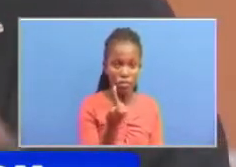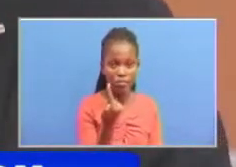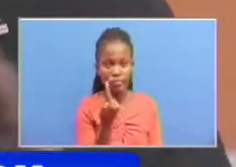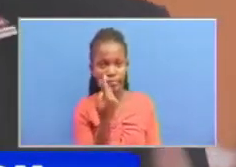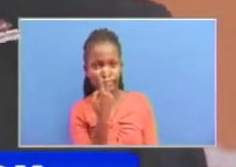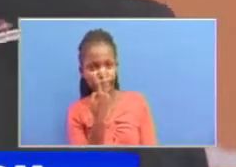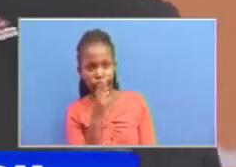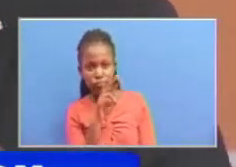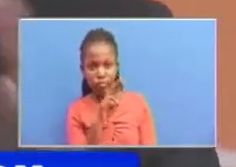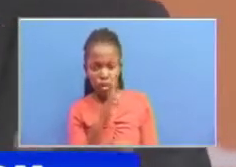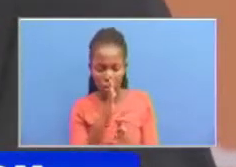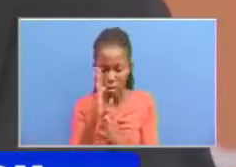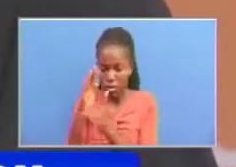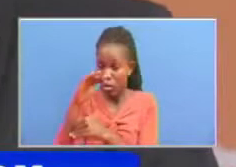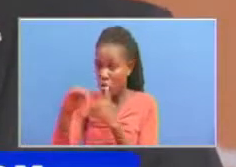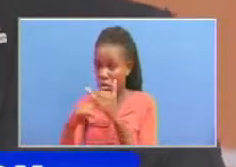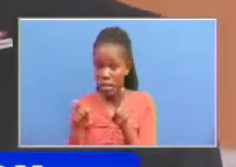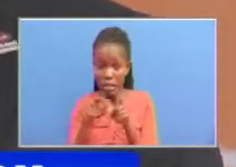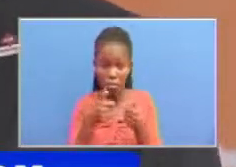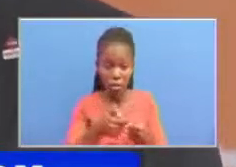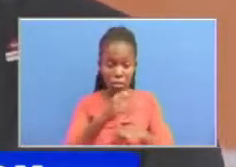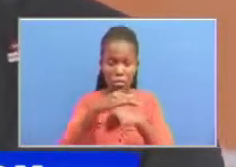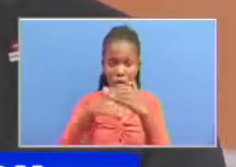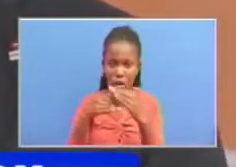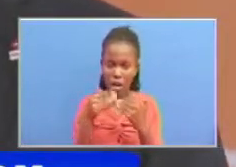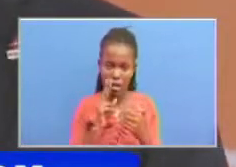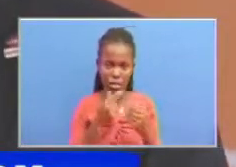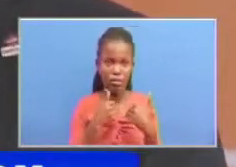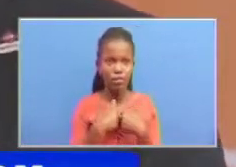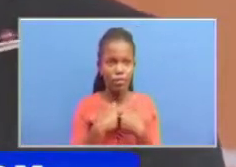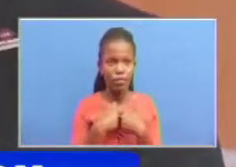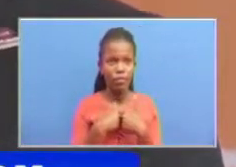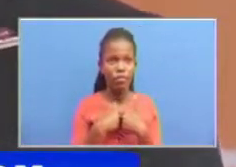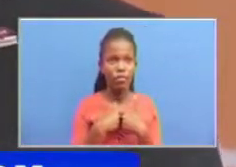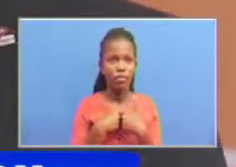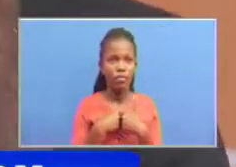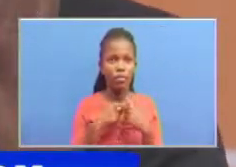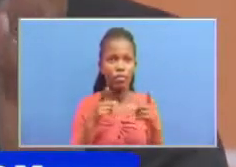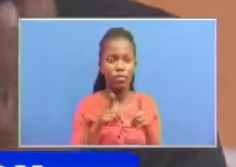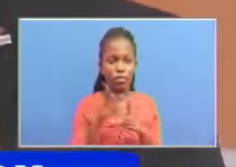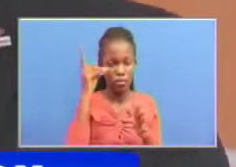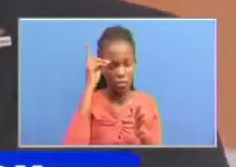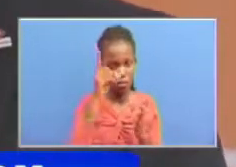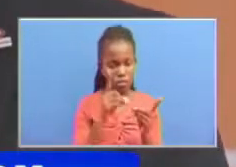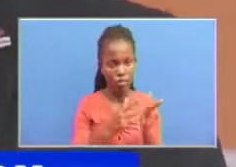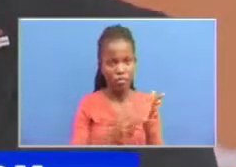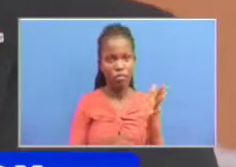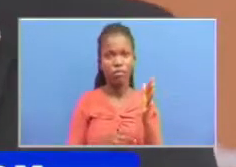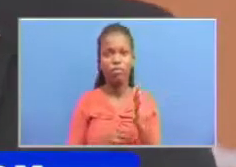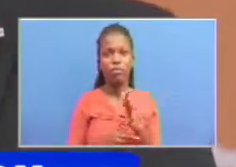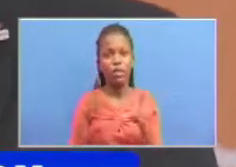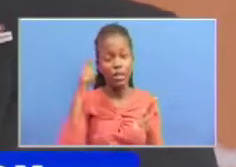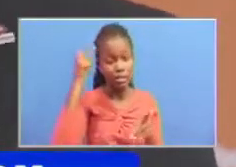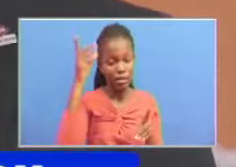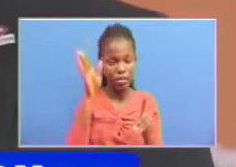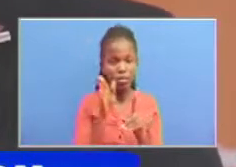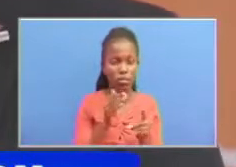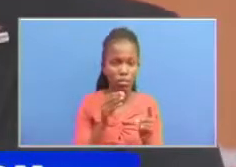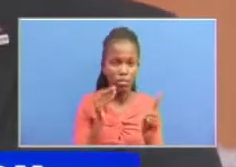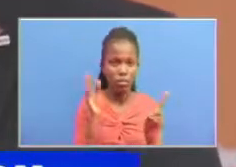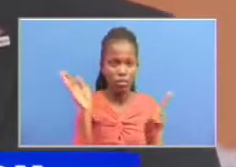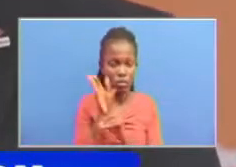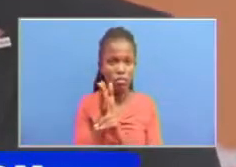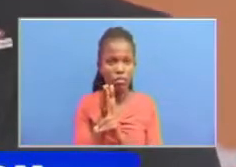the processes, all the systems we have, and decided for us to meet that dream, we must